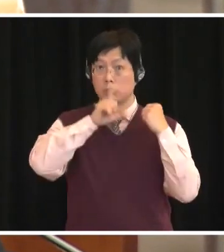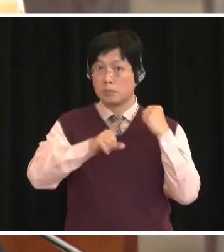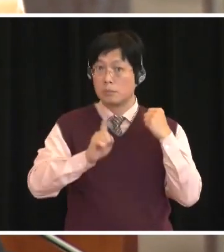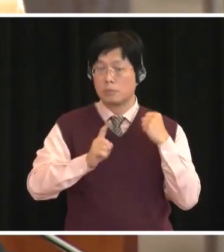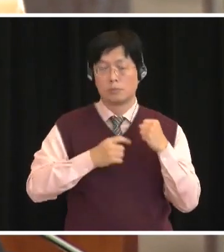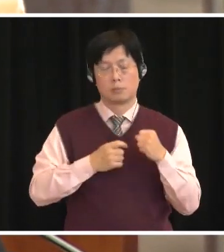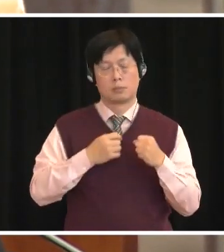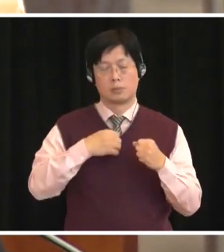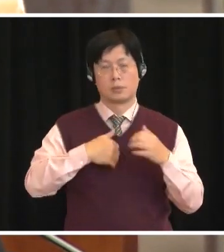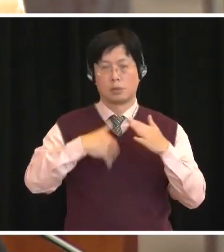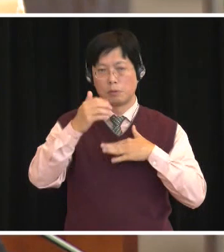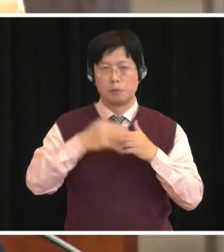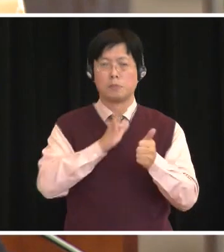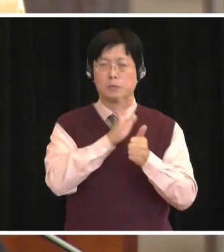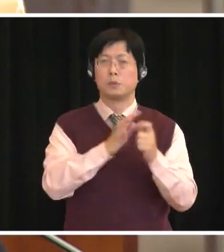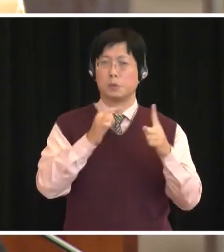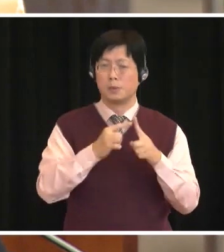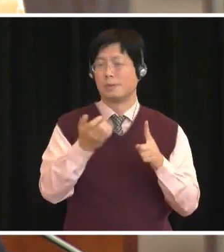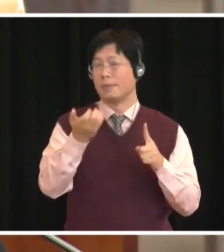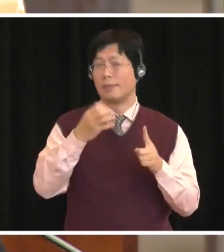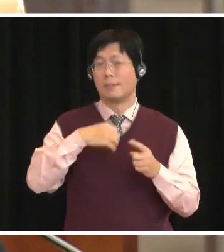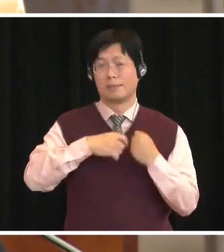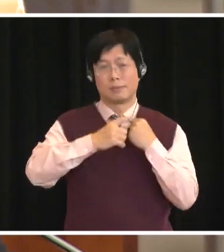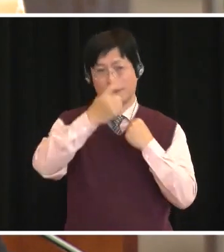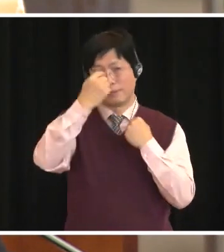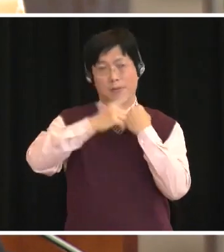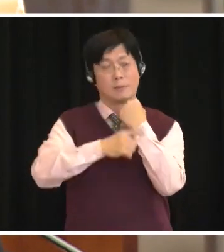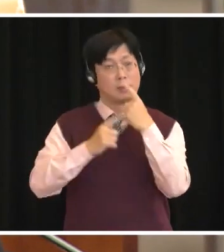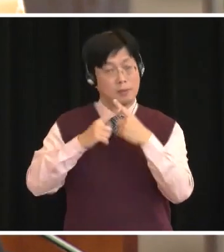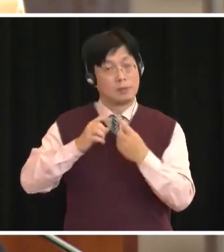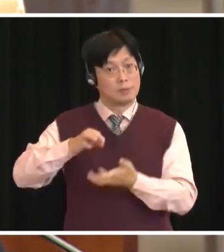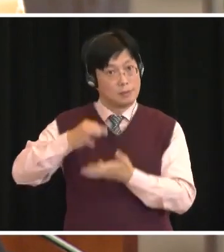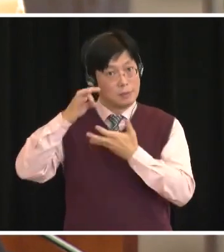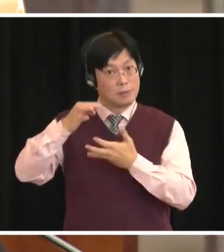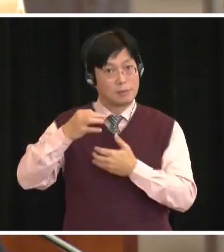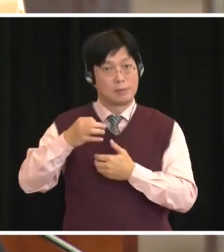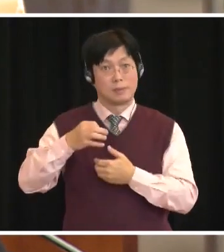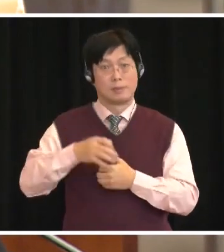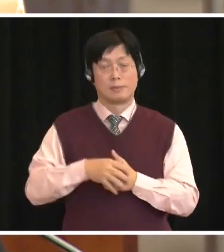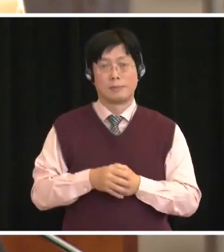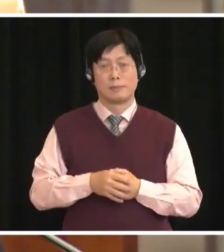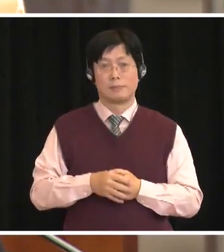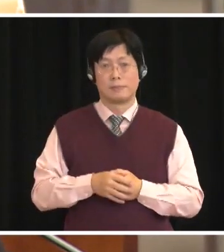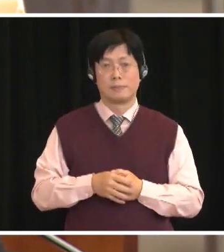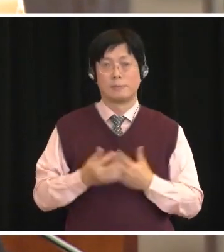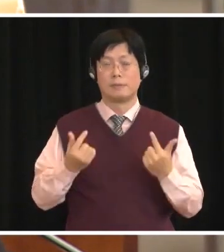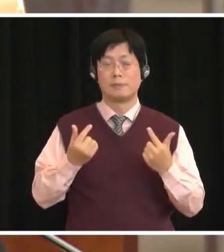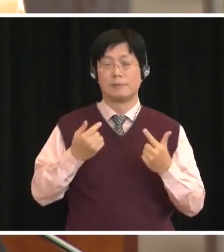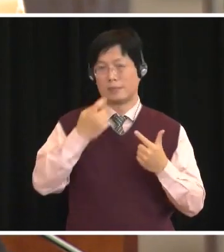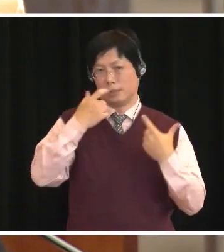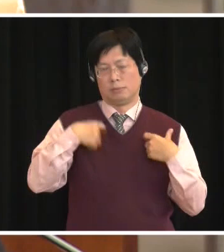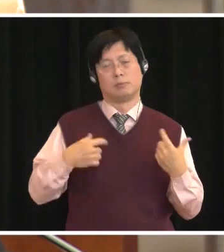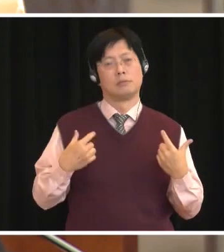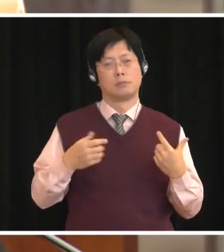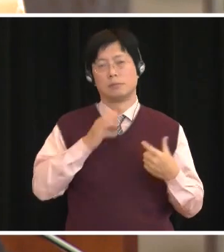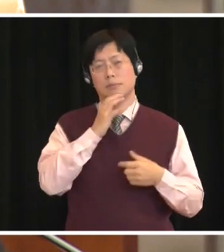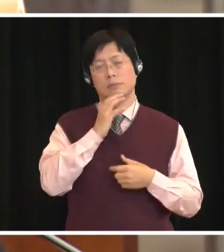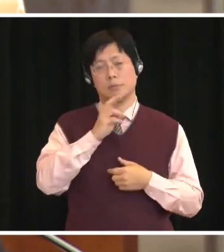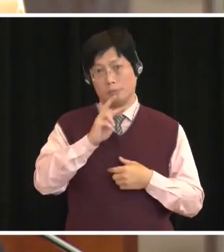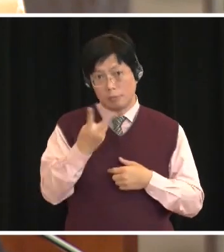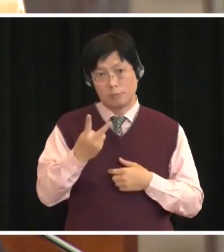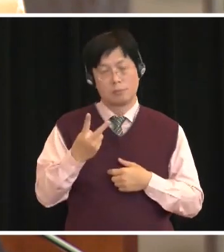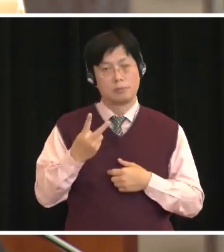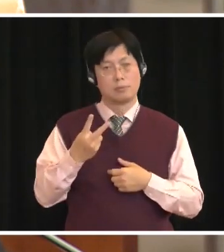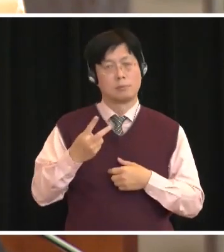tell him he has the right to seek aid, legal aid. Just like the other colleague said,